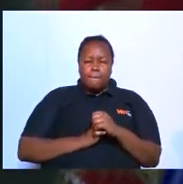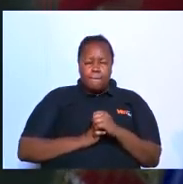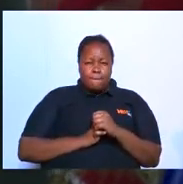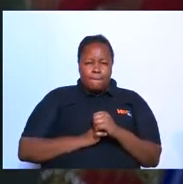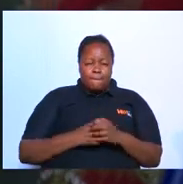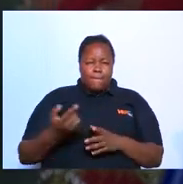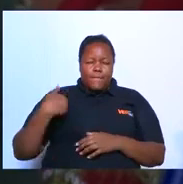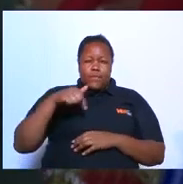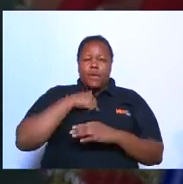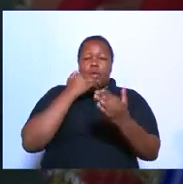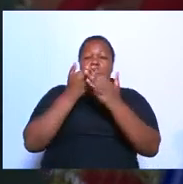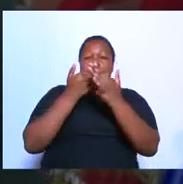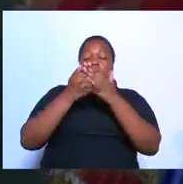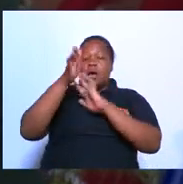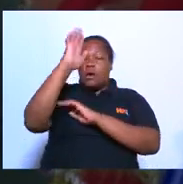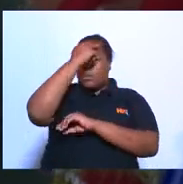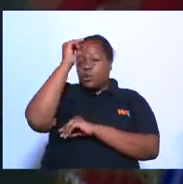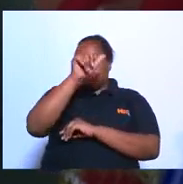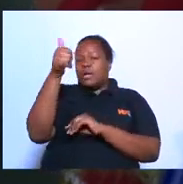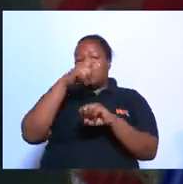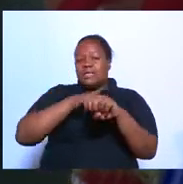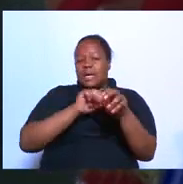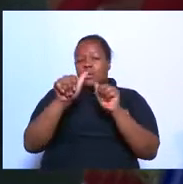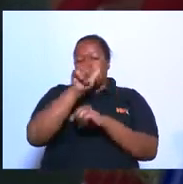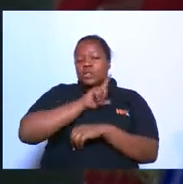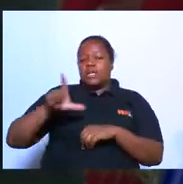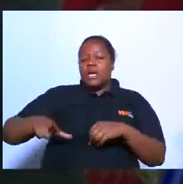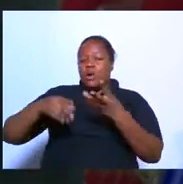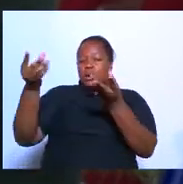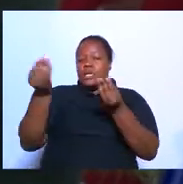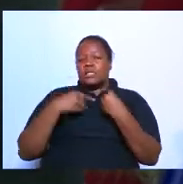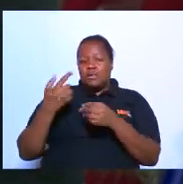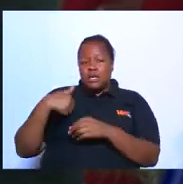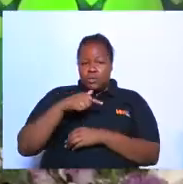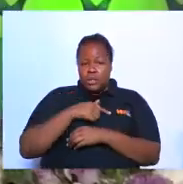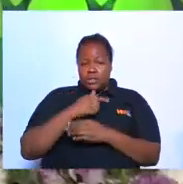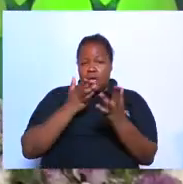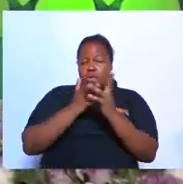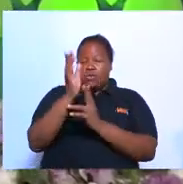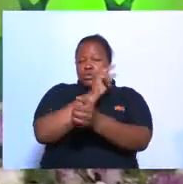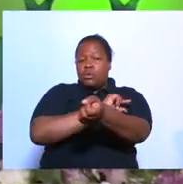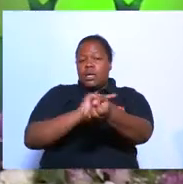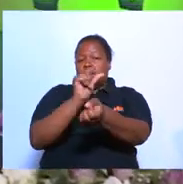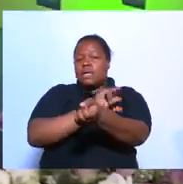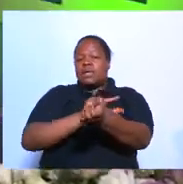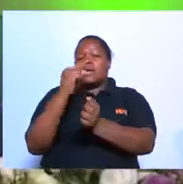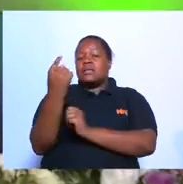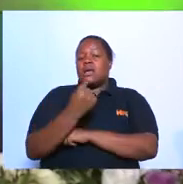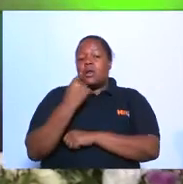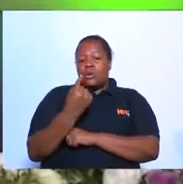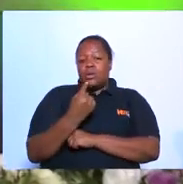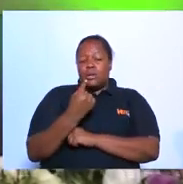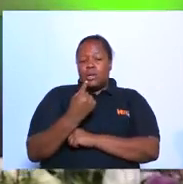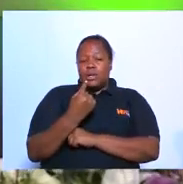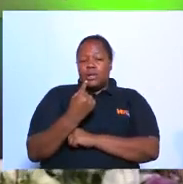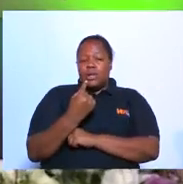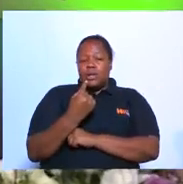we thank God for another time the Lord has given us is by grace and grace alone